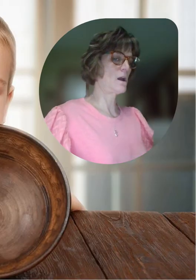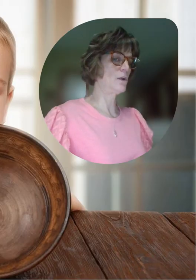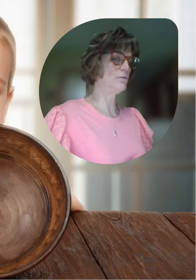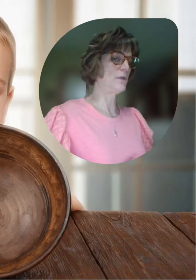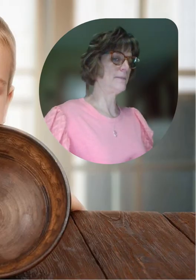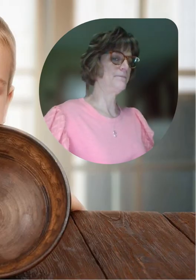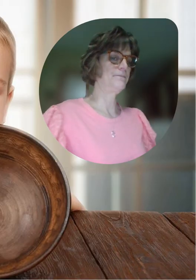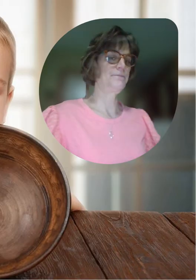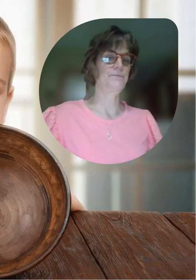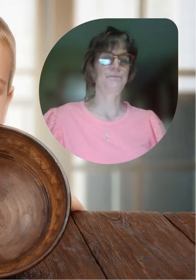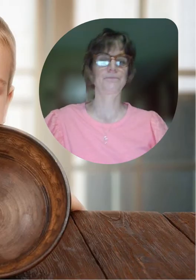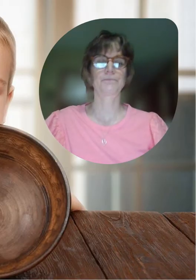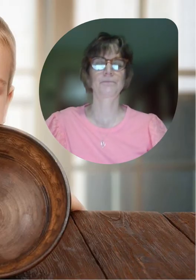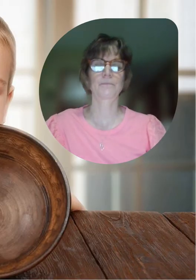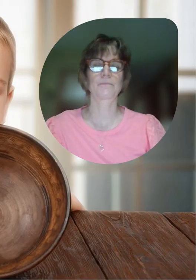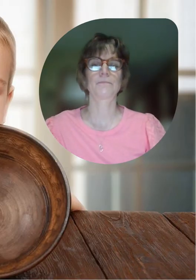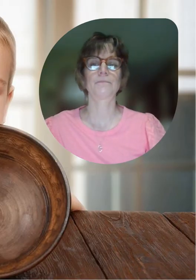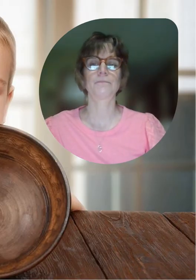Hungry.